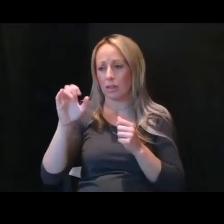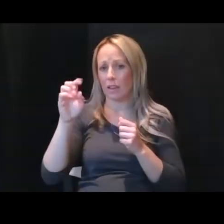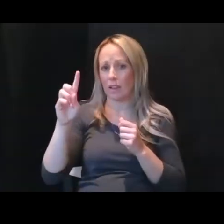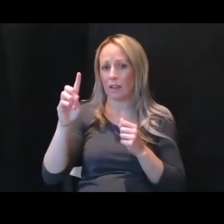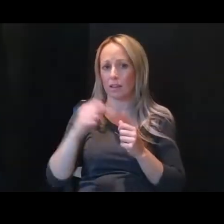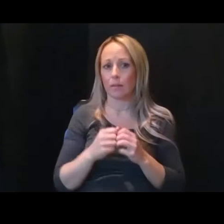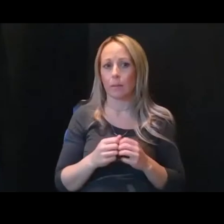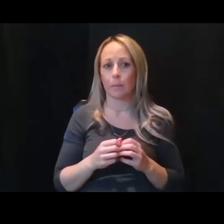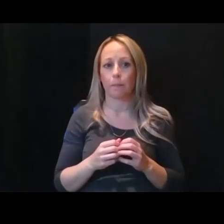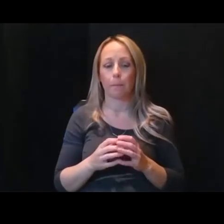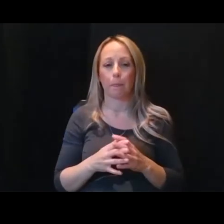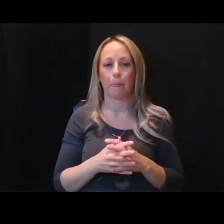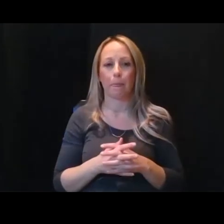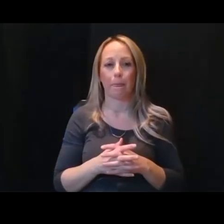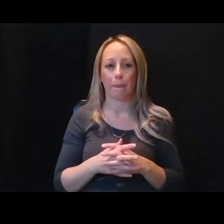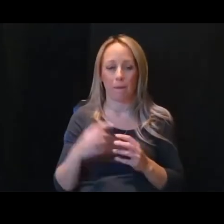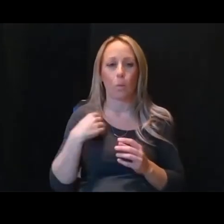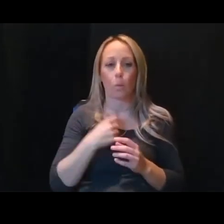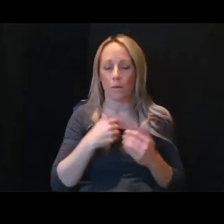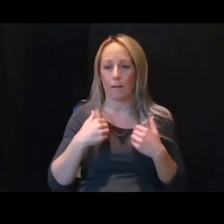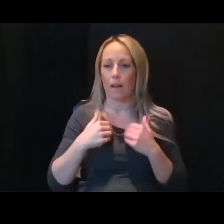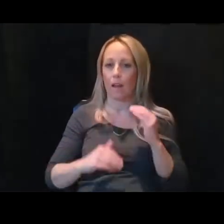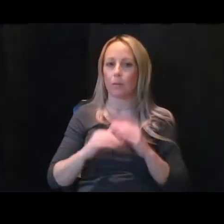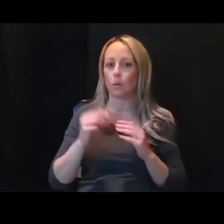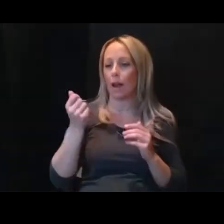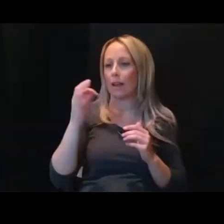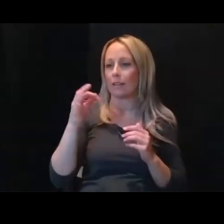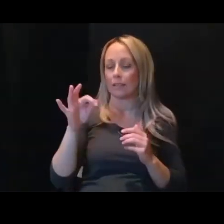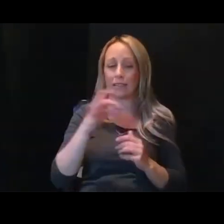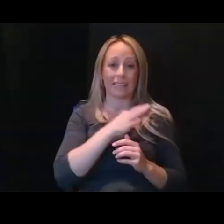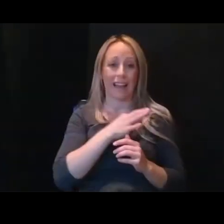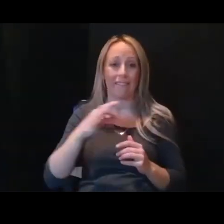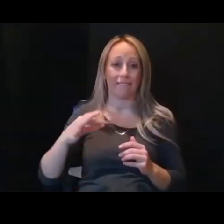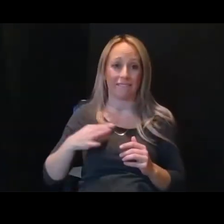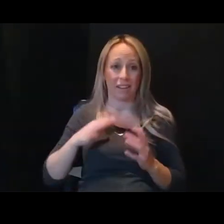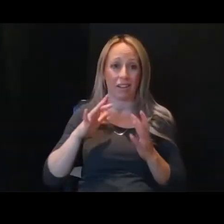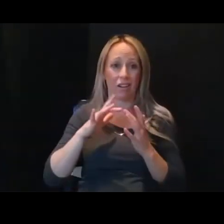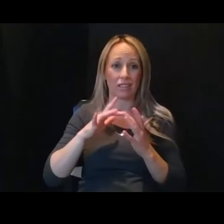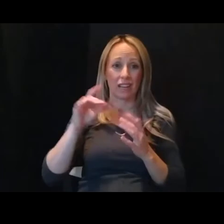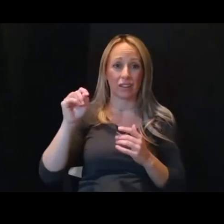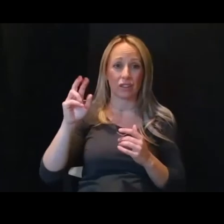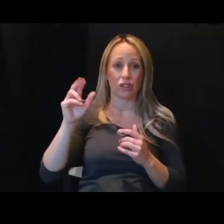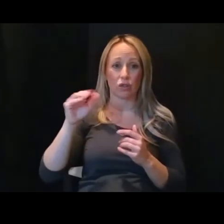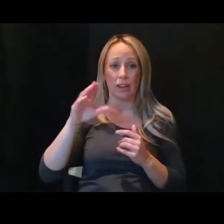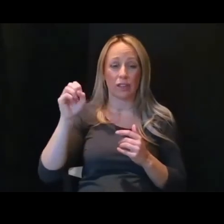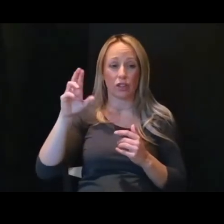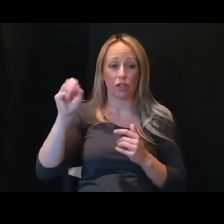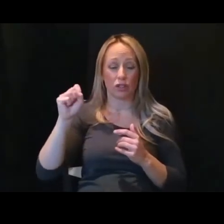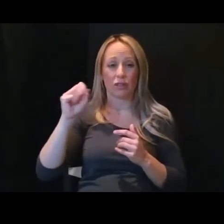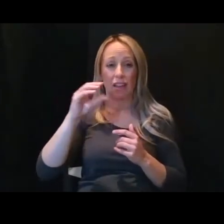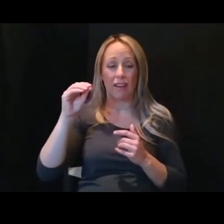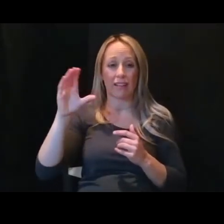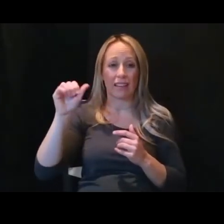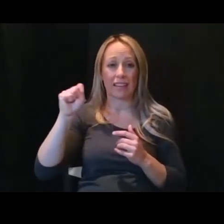please? We've had up to 19 staff doing case investigation. That number